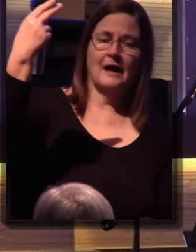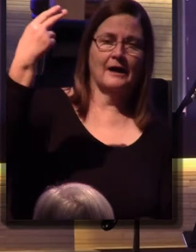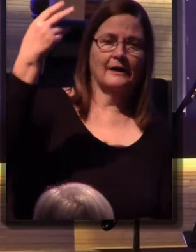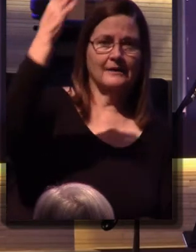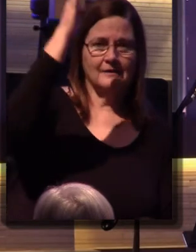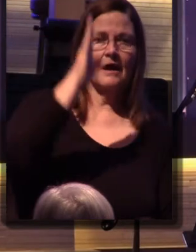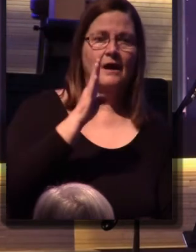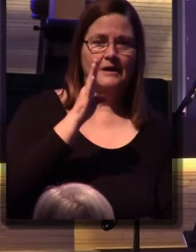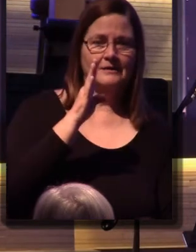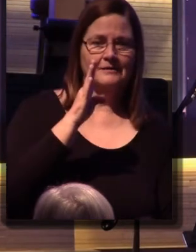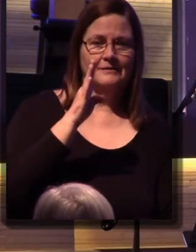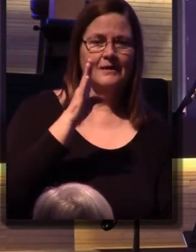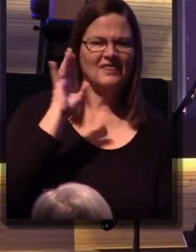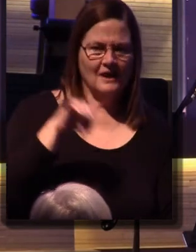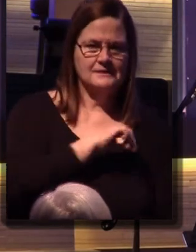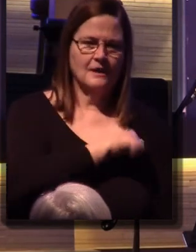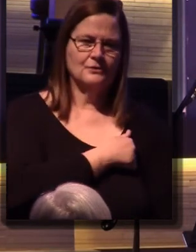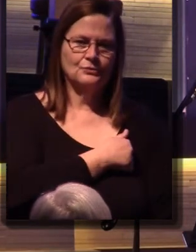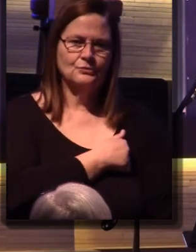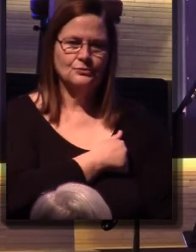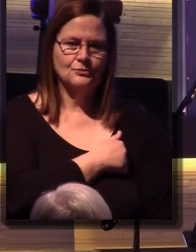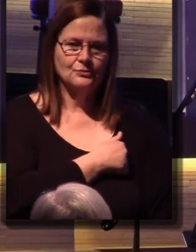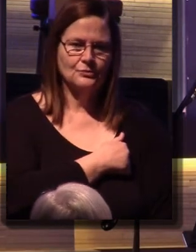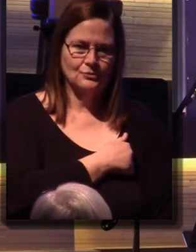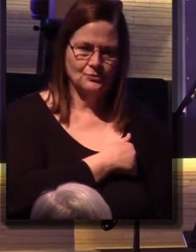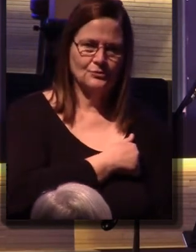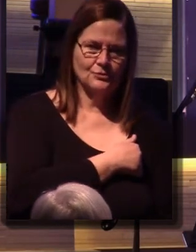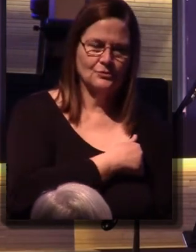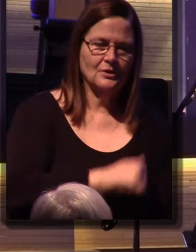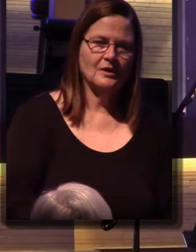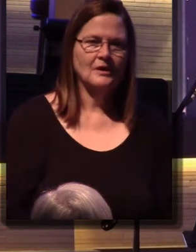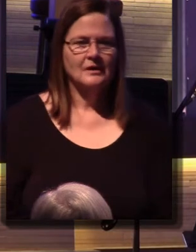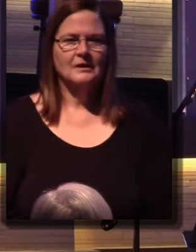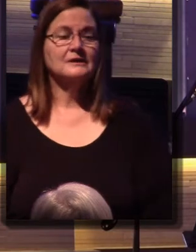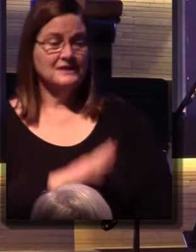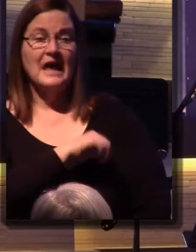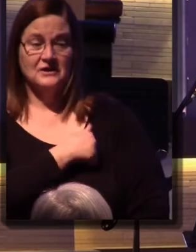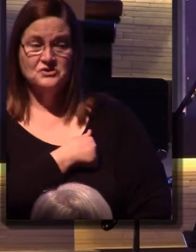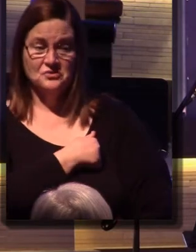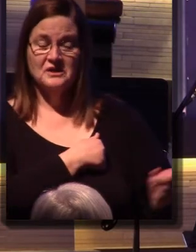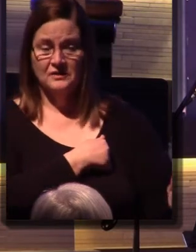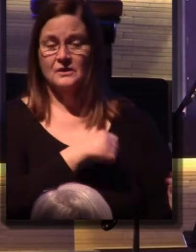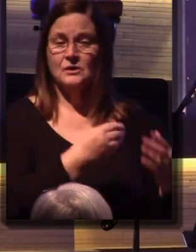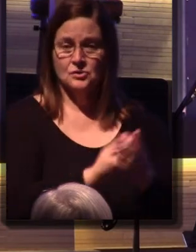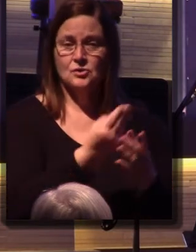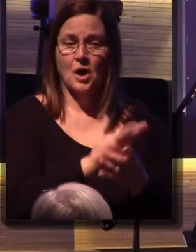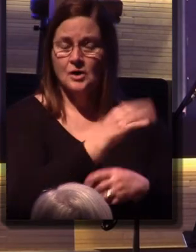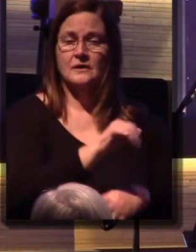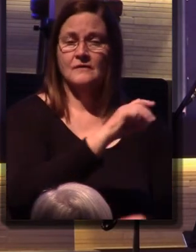the attitude. That's the attitude. It's the attitude of the garden, isn't it? It's the attitude